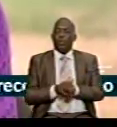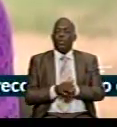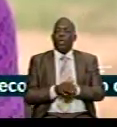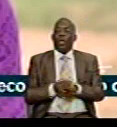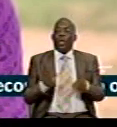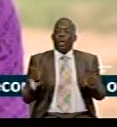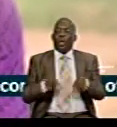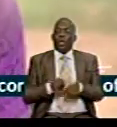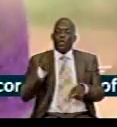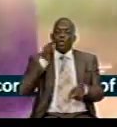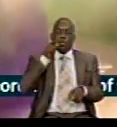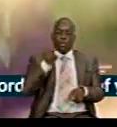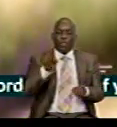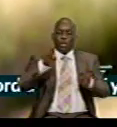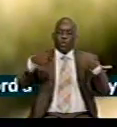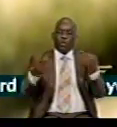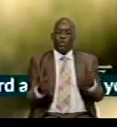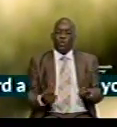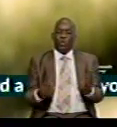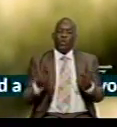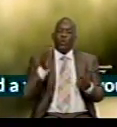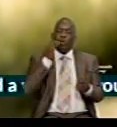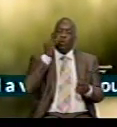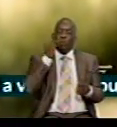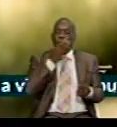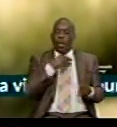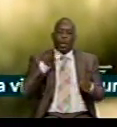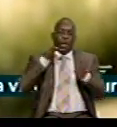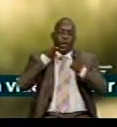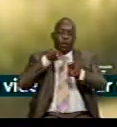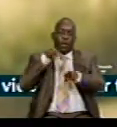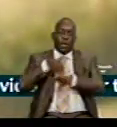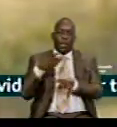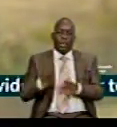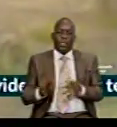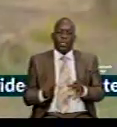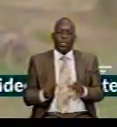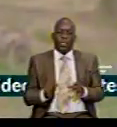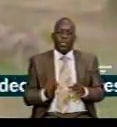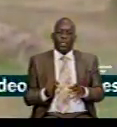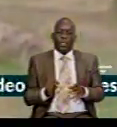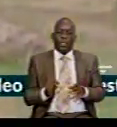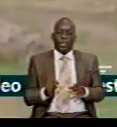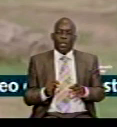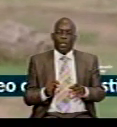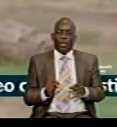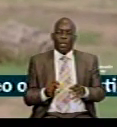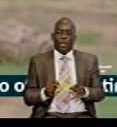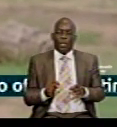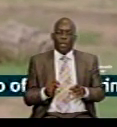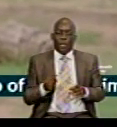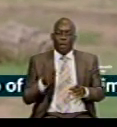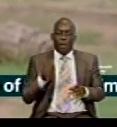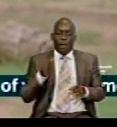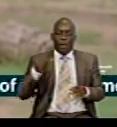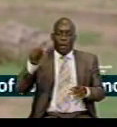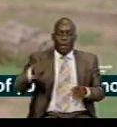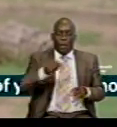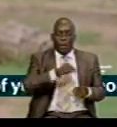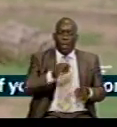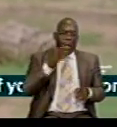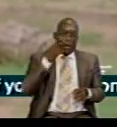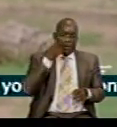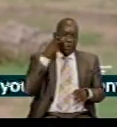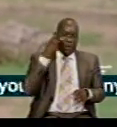surface of the opening place on my leg, and I saw something whitish. I said, is this bone? I had to indeed use